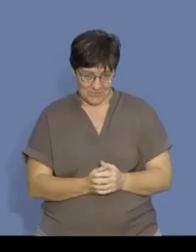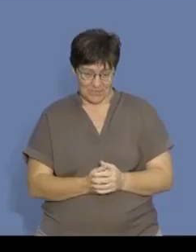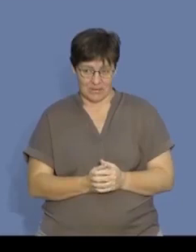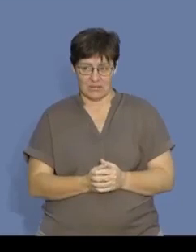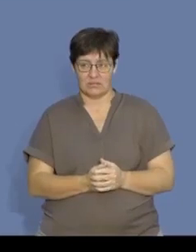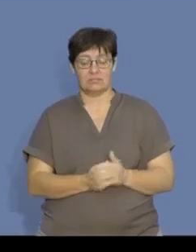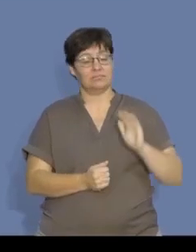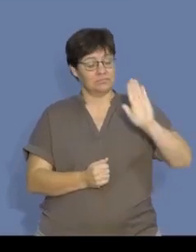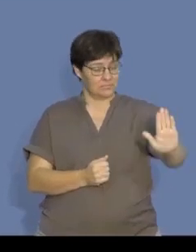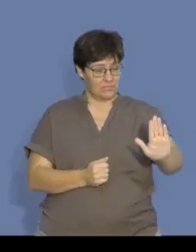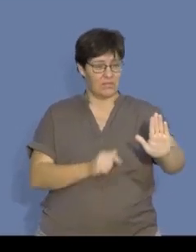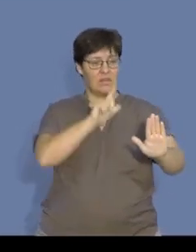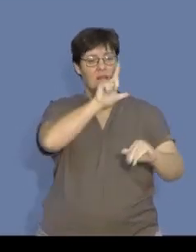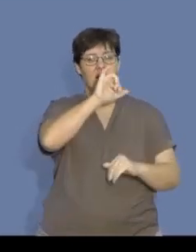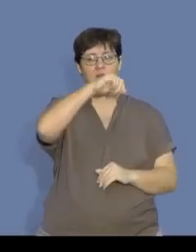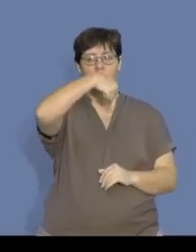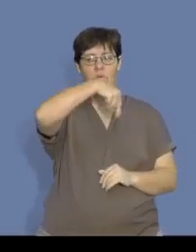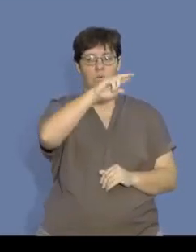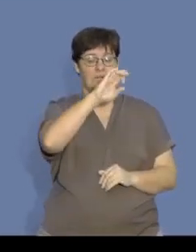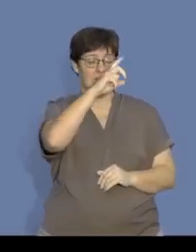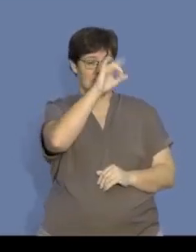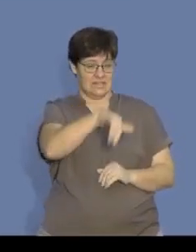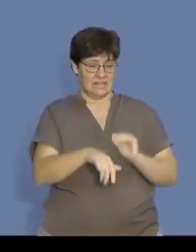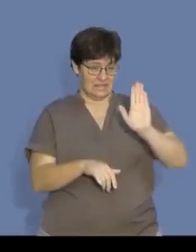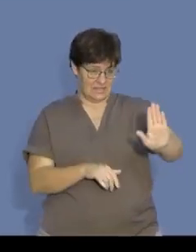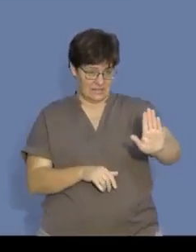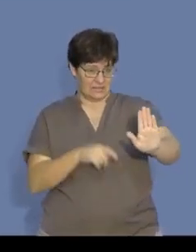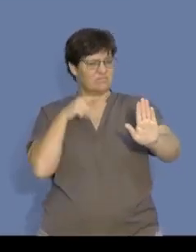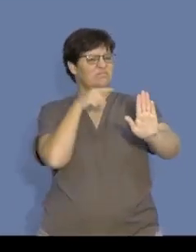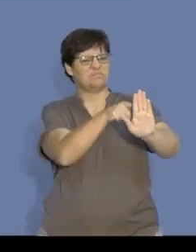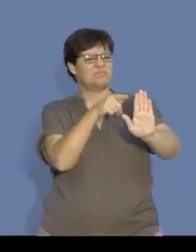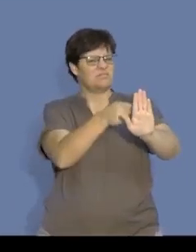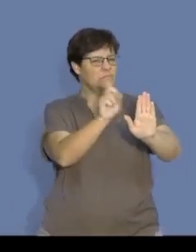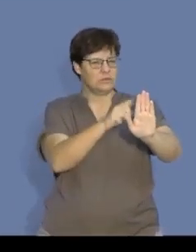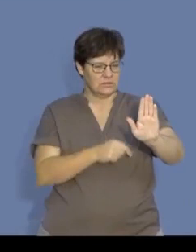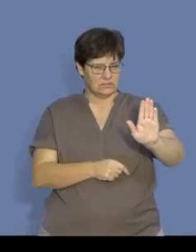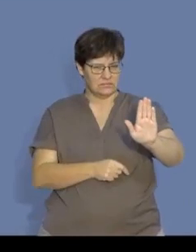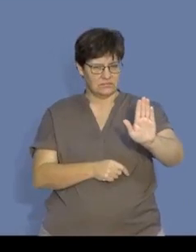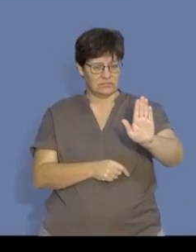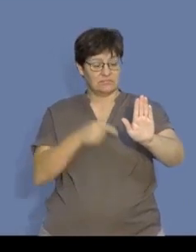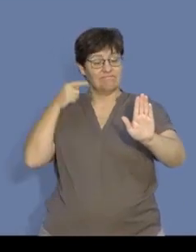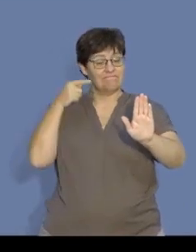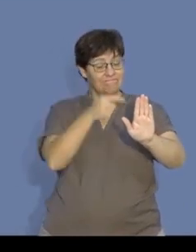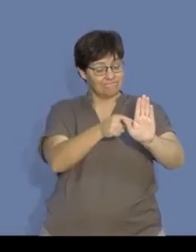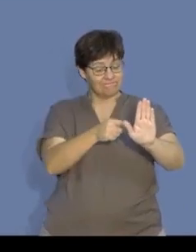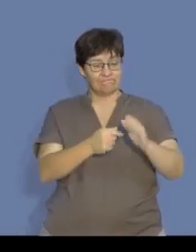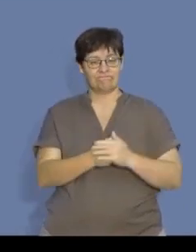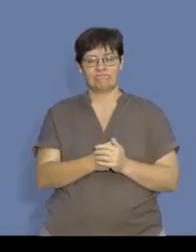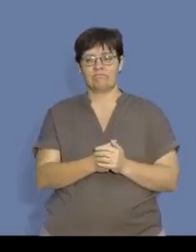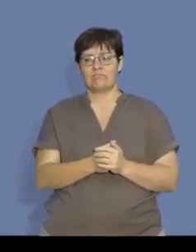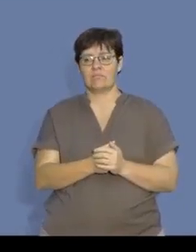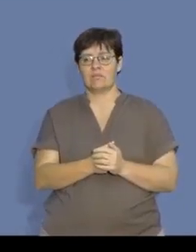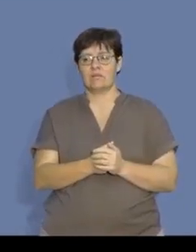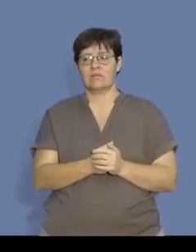confusion. Right, now when we talk on liquidity, when we talk about liquidity, remember, liquidity is